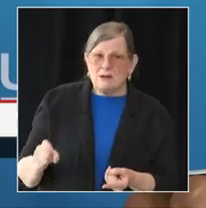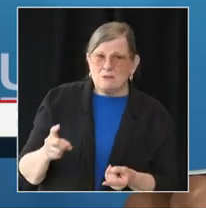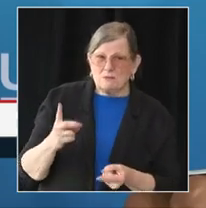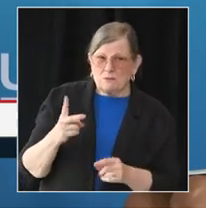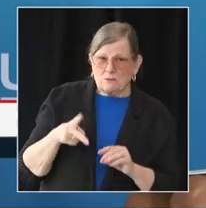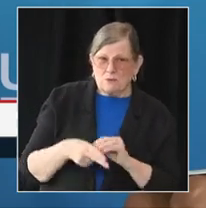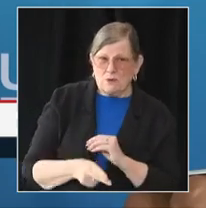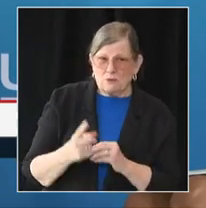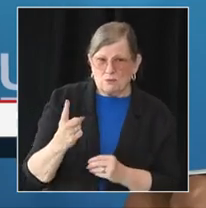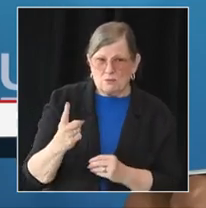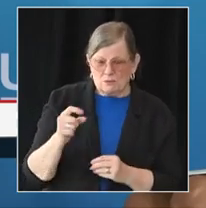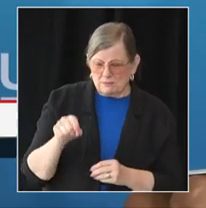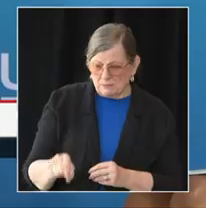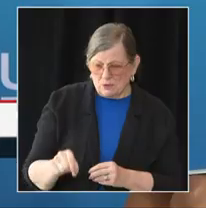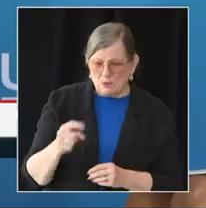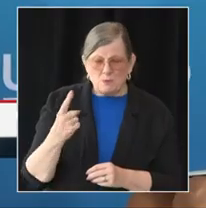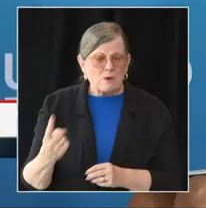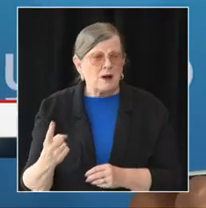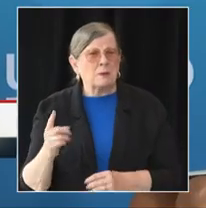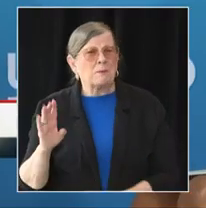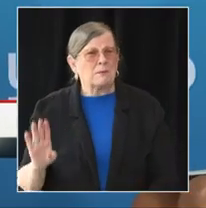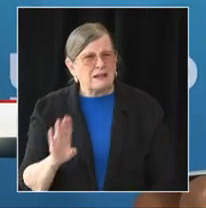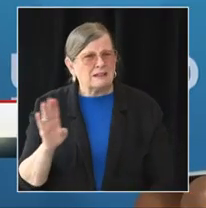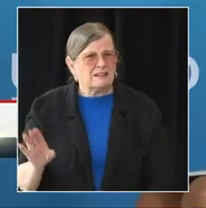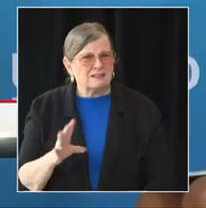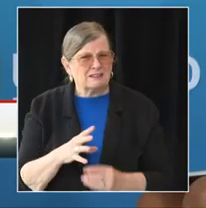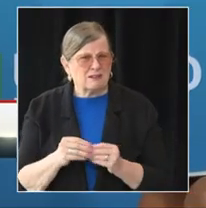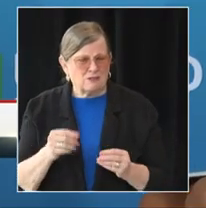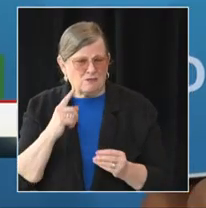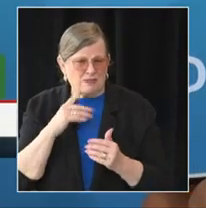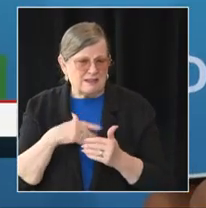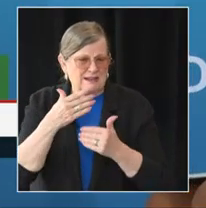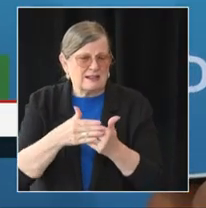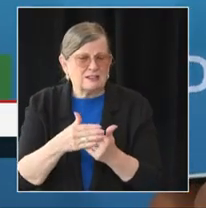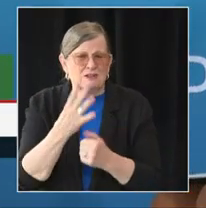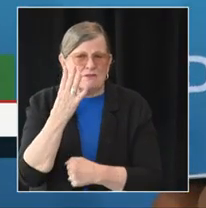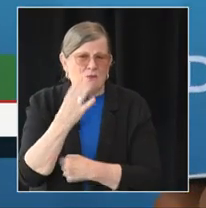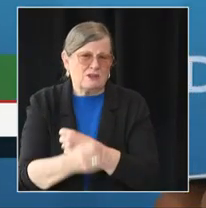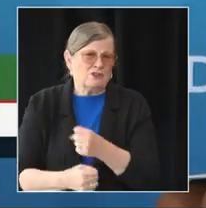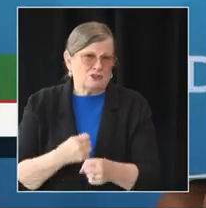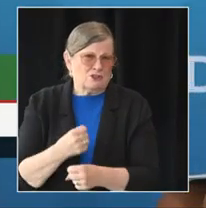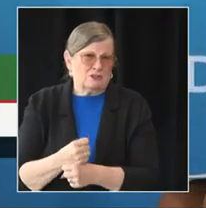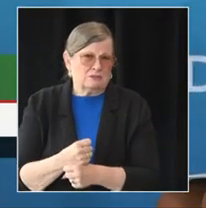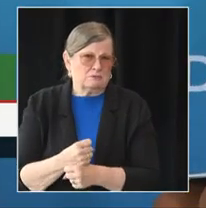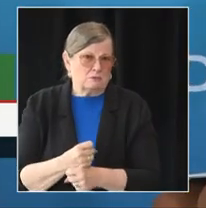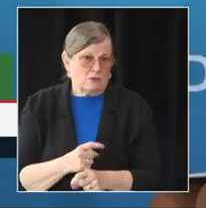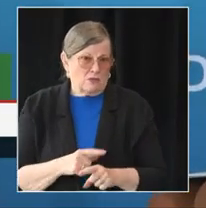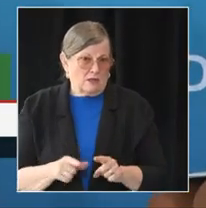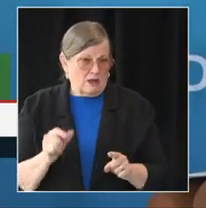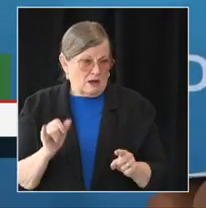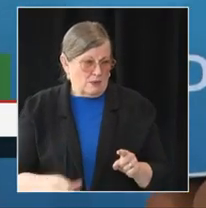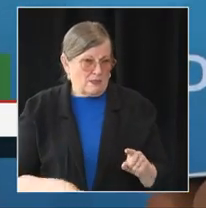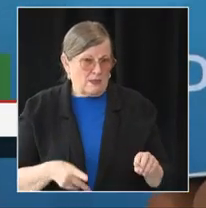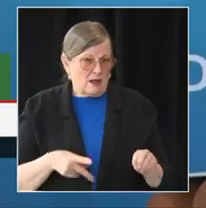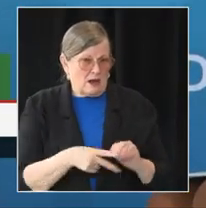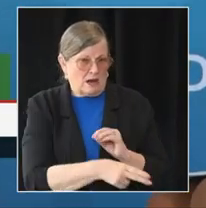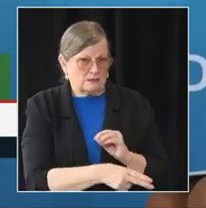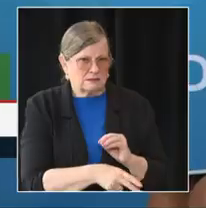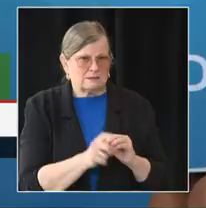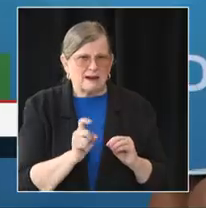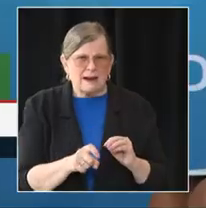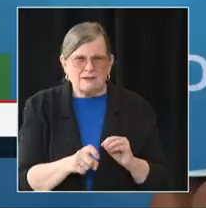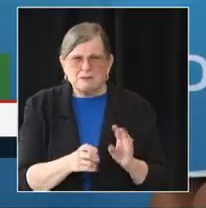also invest in our growth. And not just the growth that we were talking about a year ago or 2 years